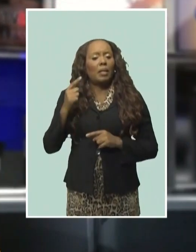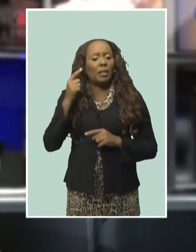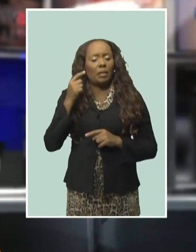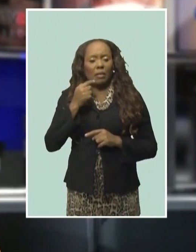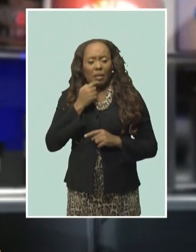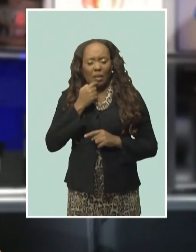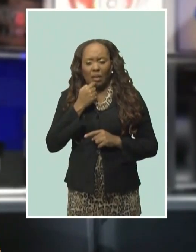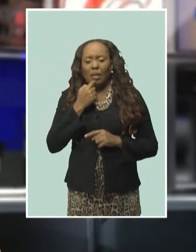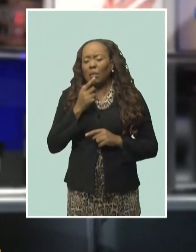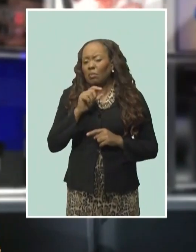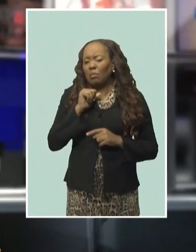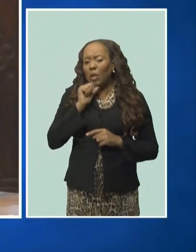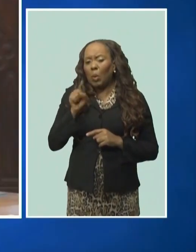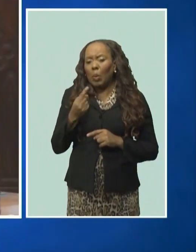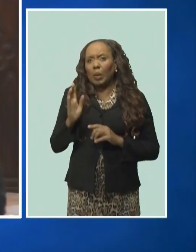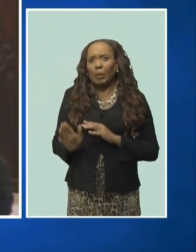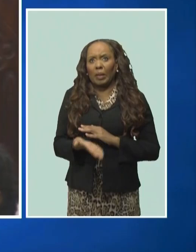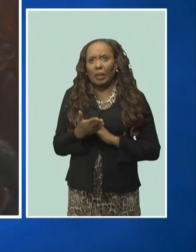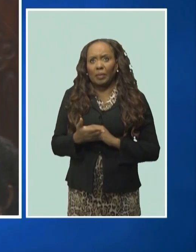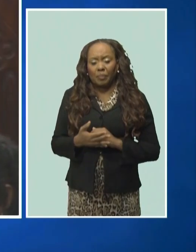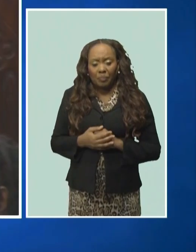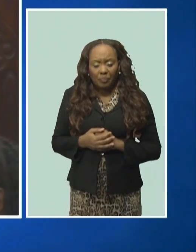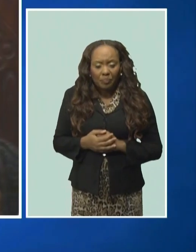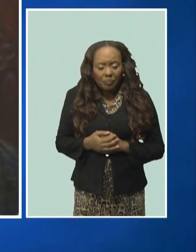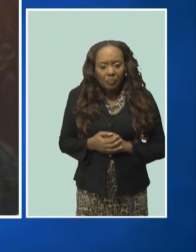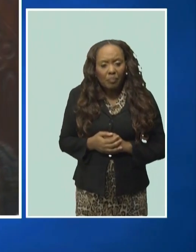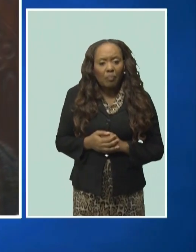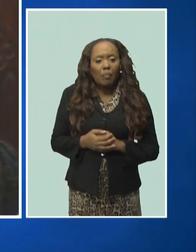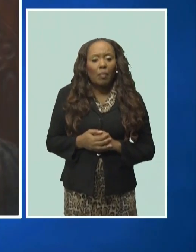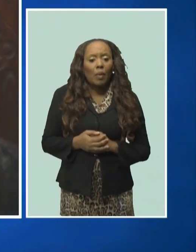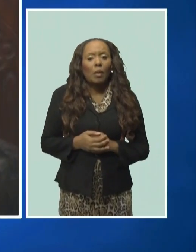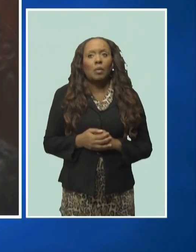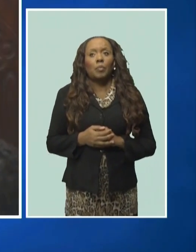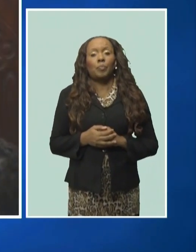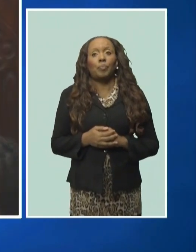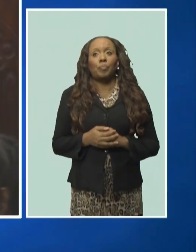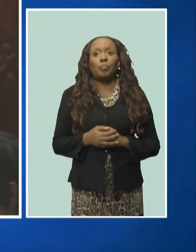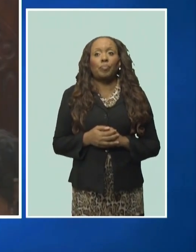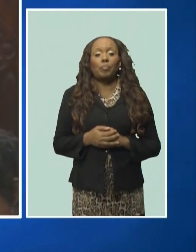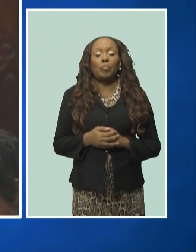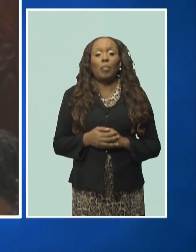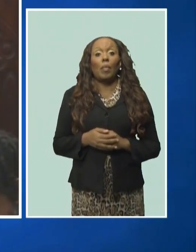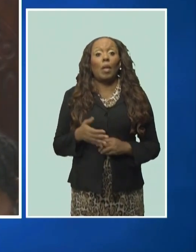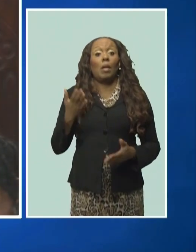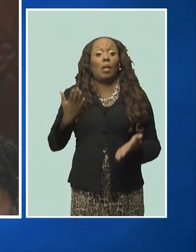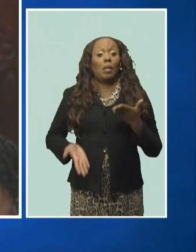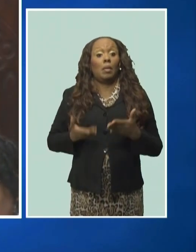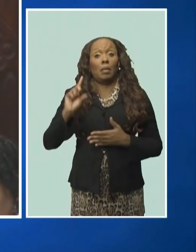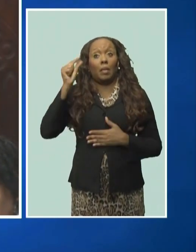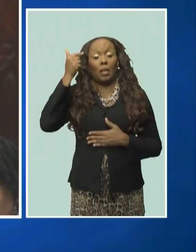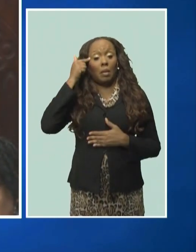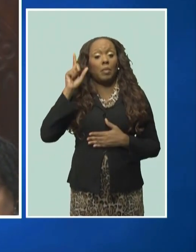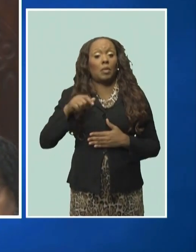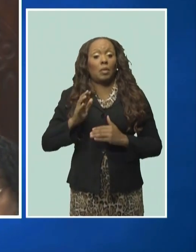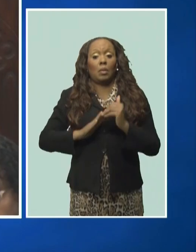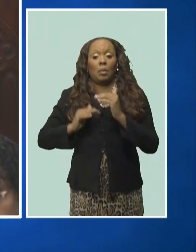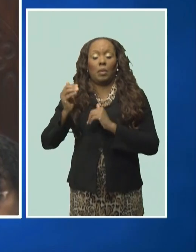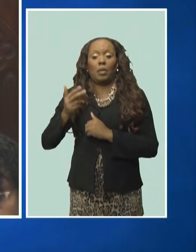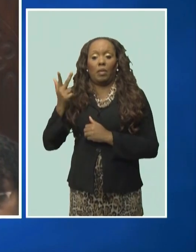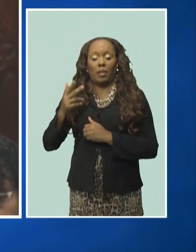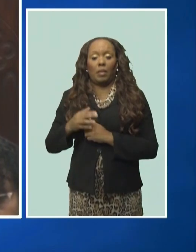cricket. The government probably should think of doing 3. 1 in the